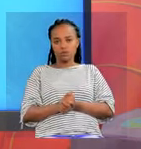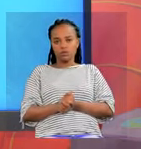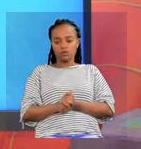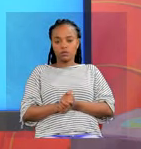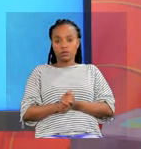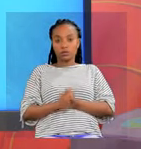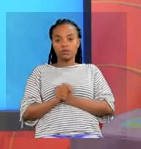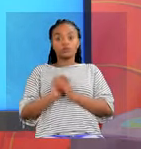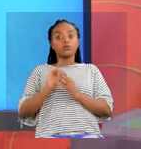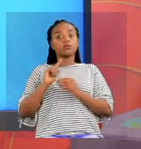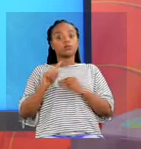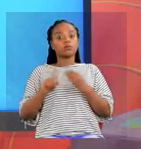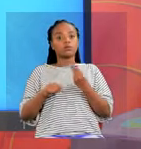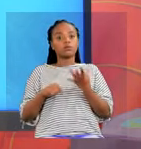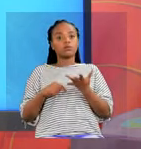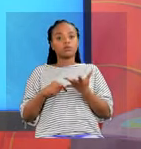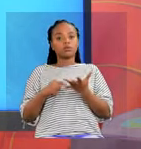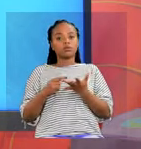So